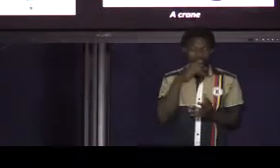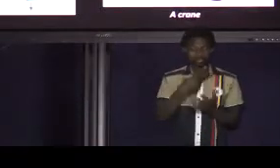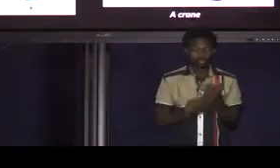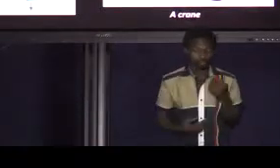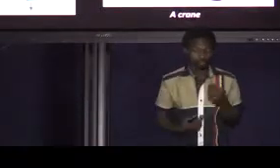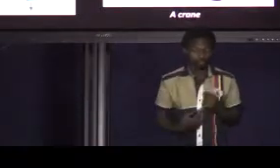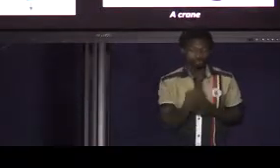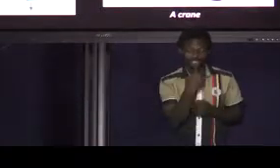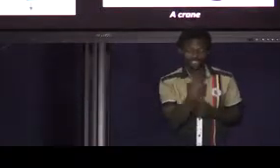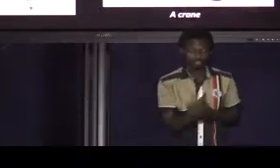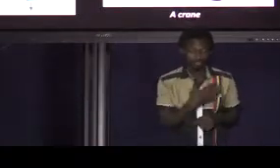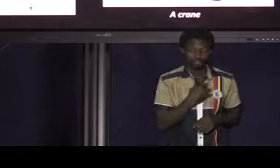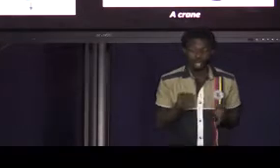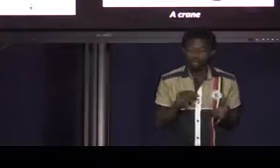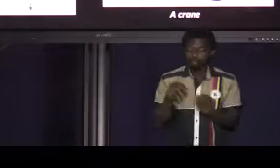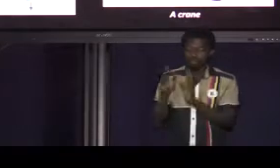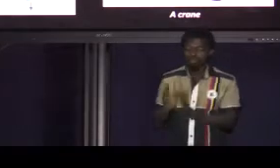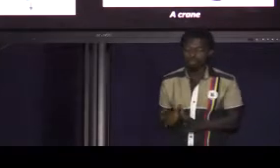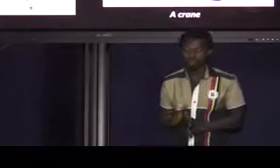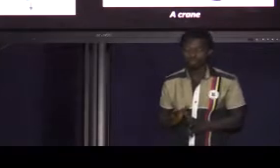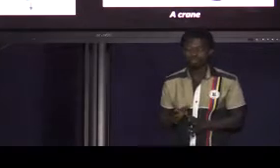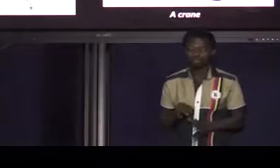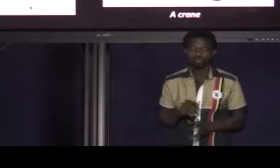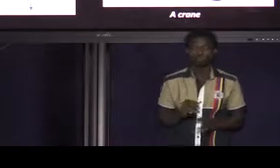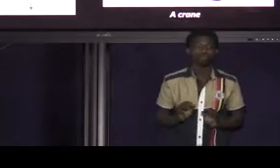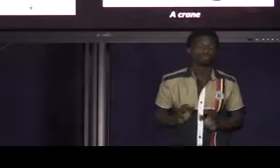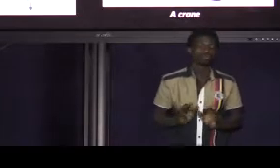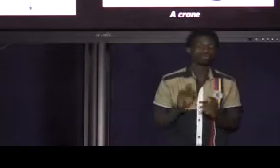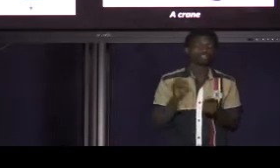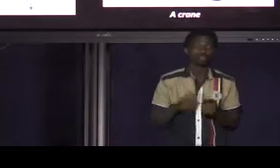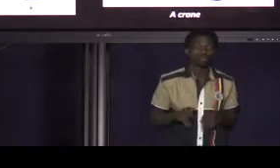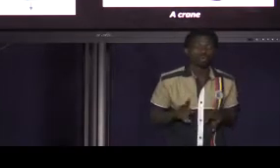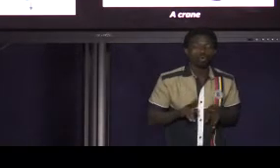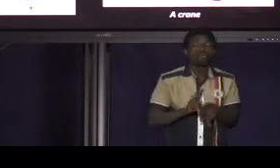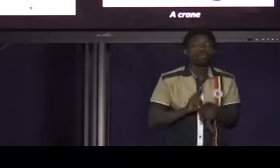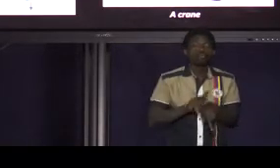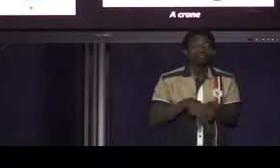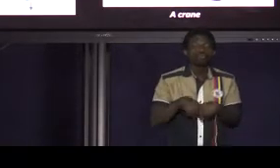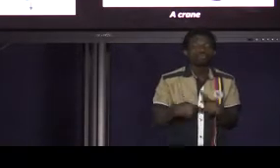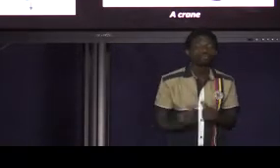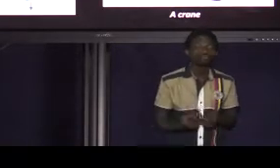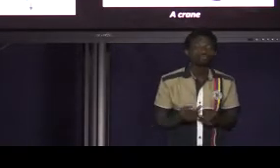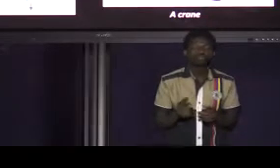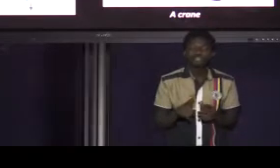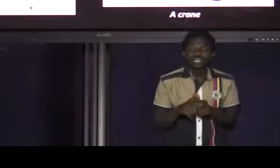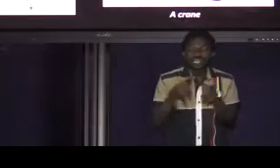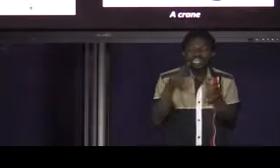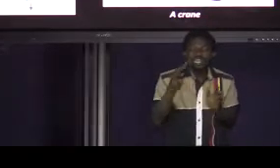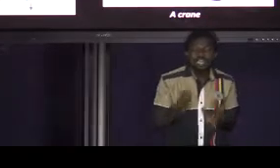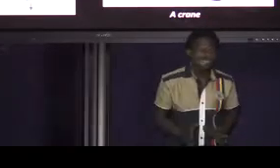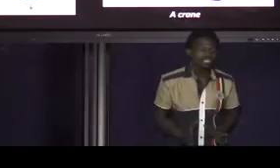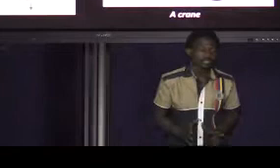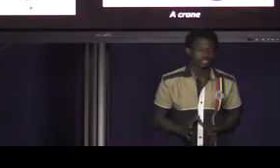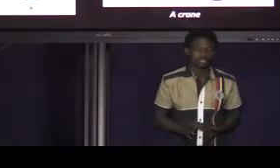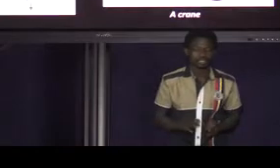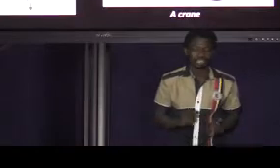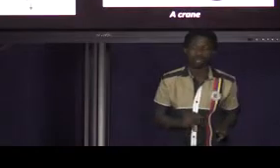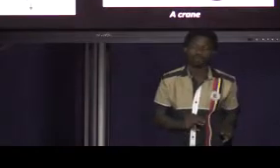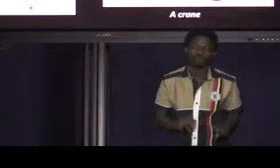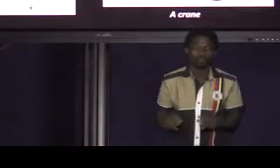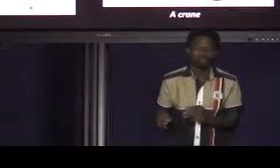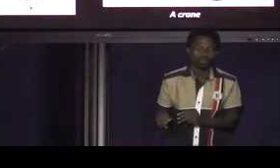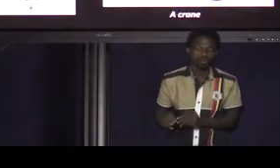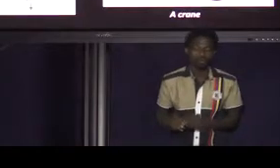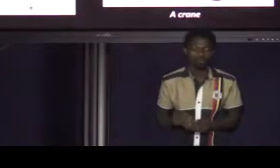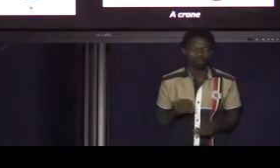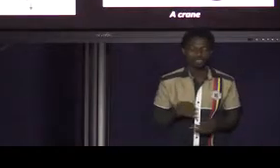pulleys to produce greater lifting effect. The complex pulley system are found in, let's look